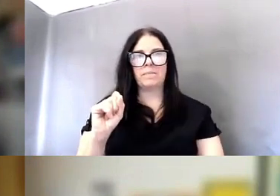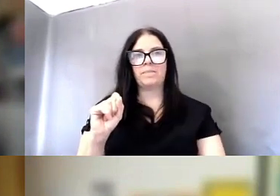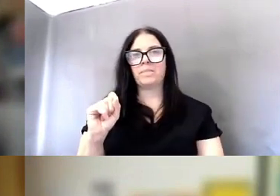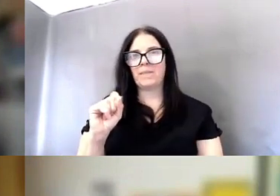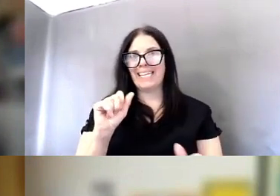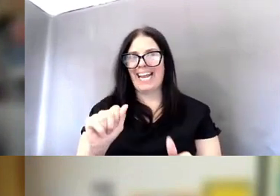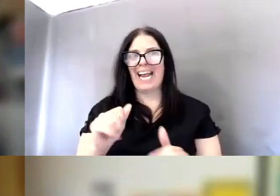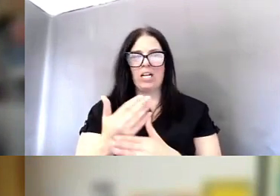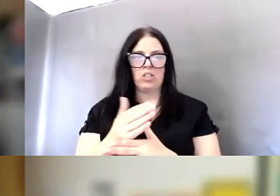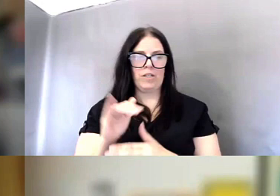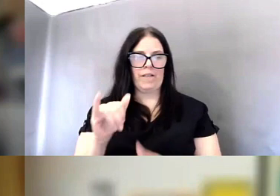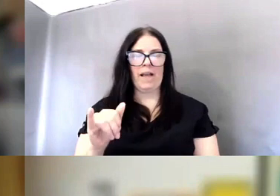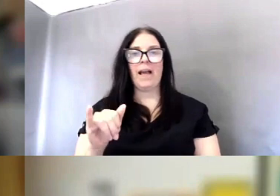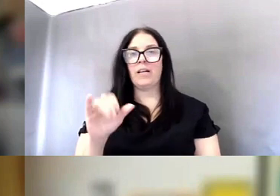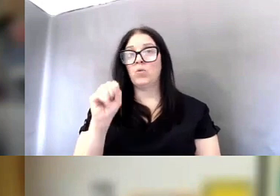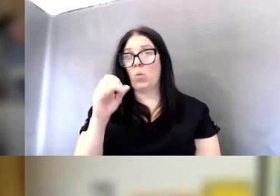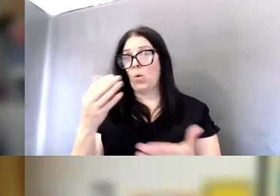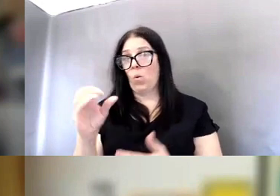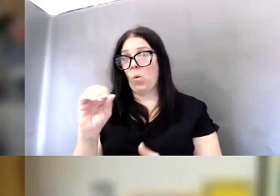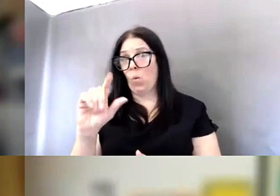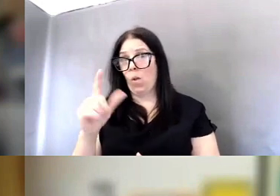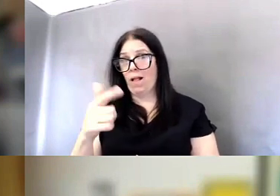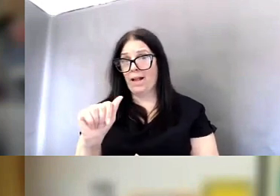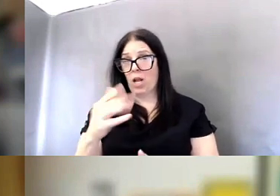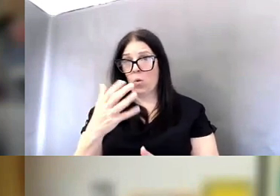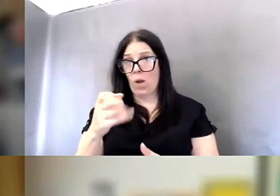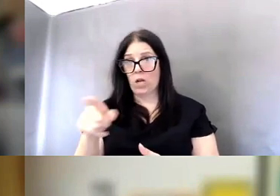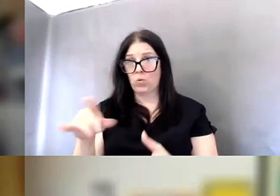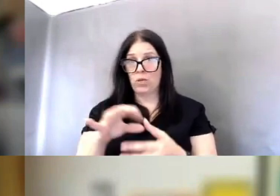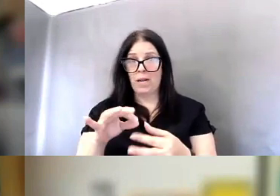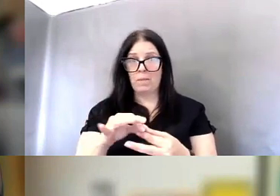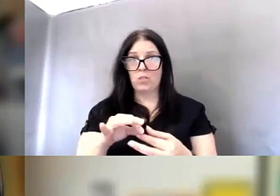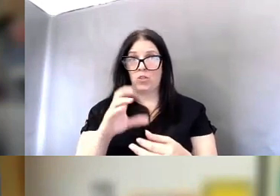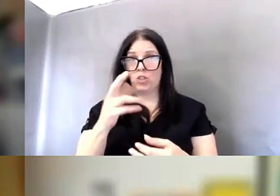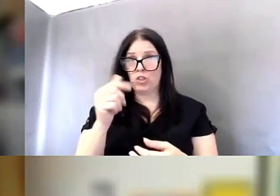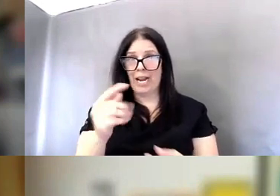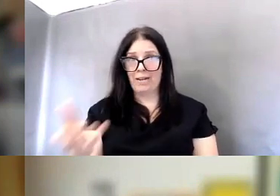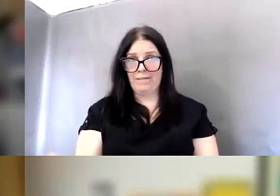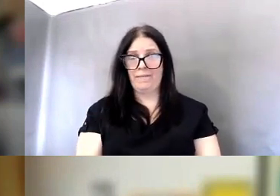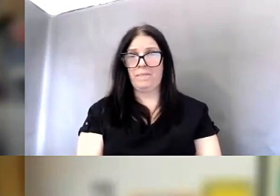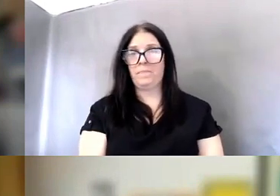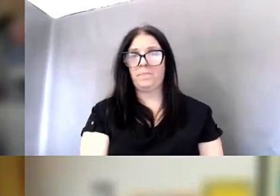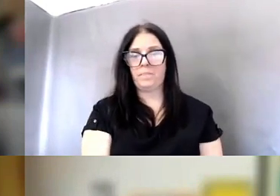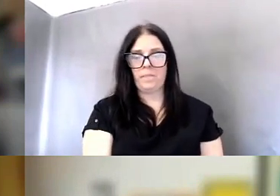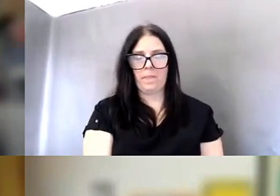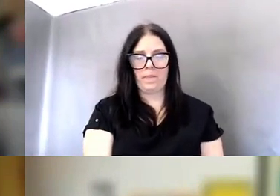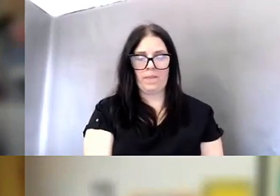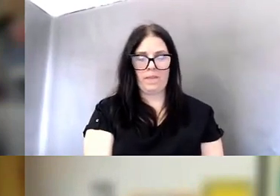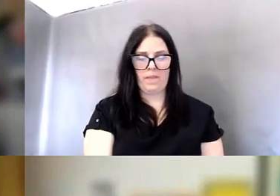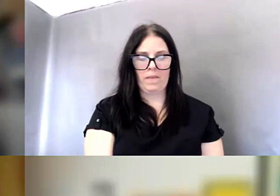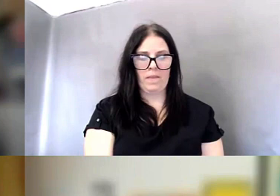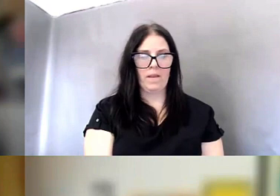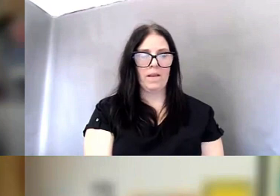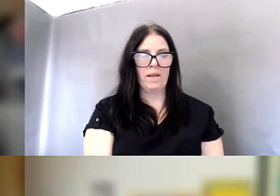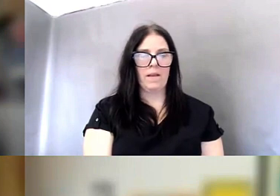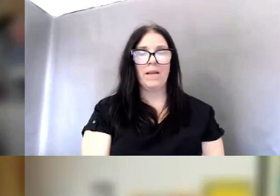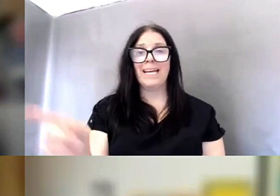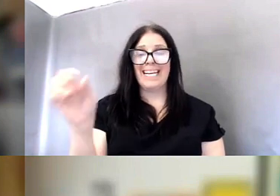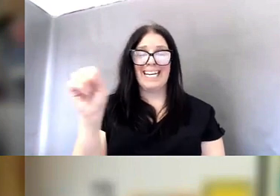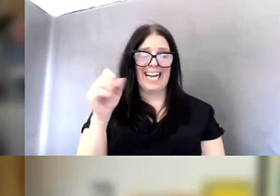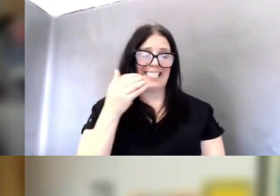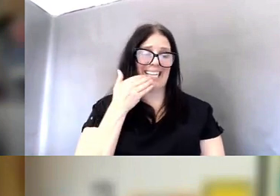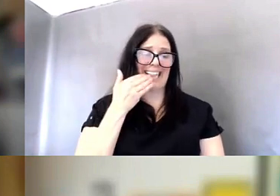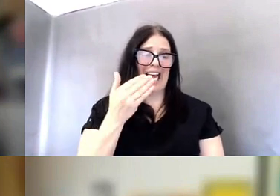well. So Olga, if you want to unmute and chat, go ahead. Hi, thank you very much, Monica. Yes, we're